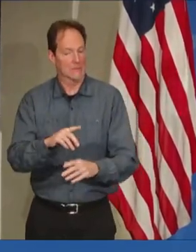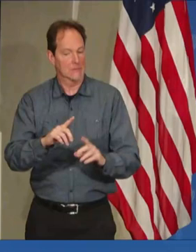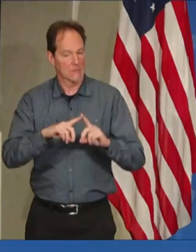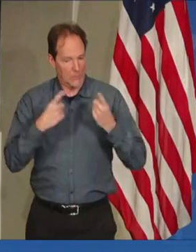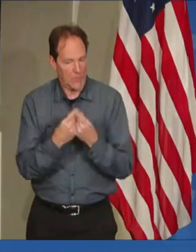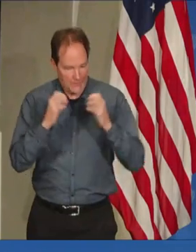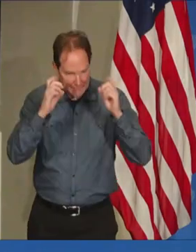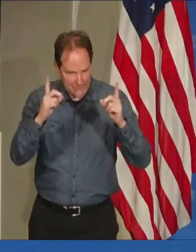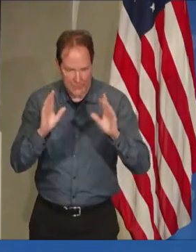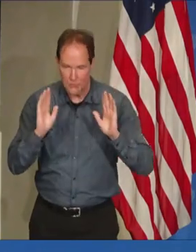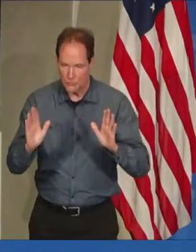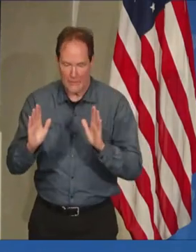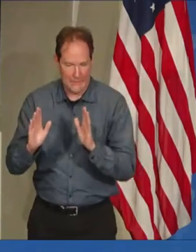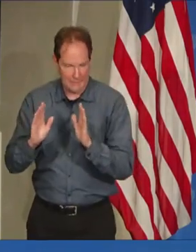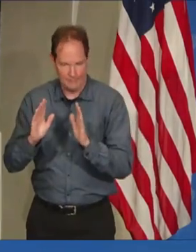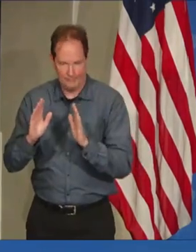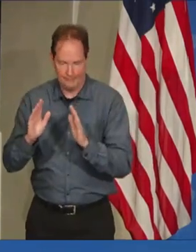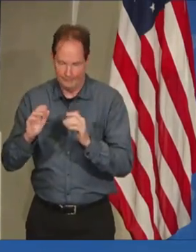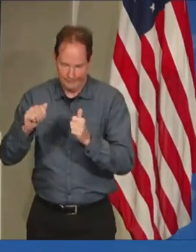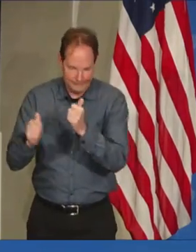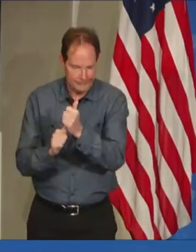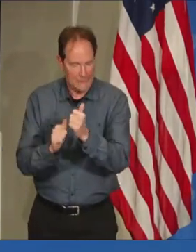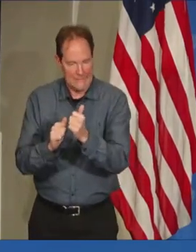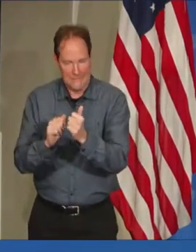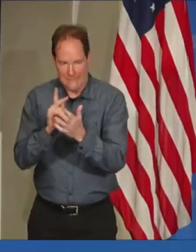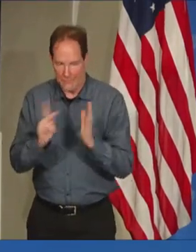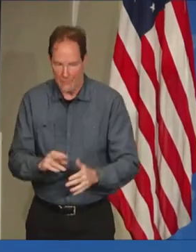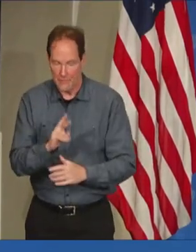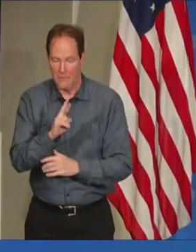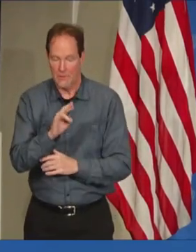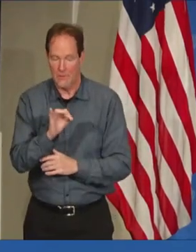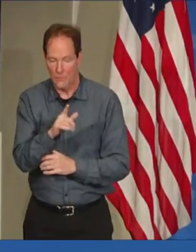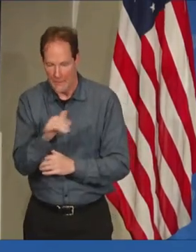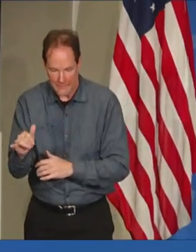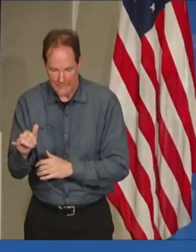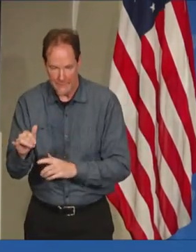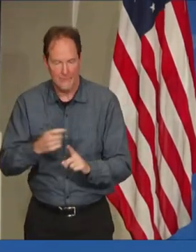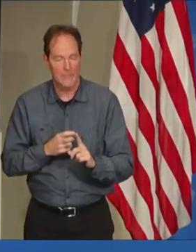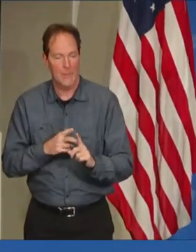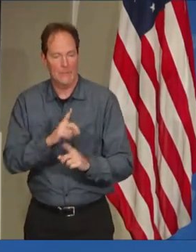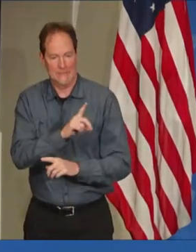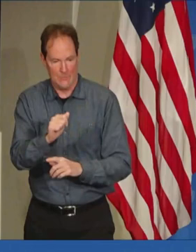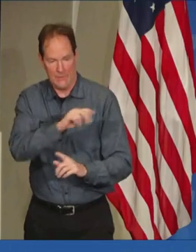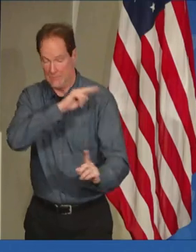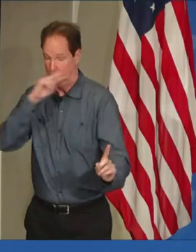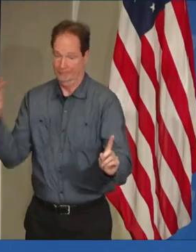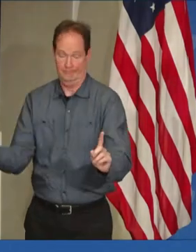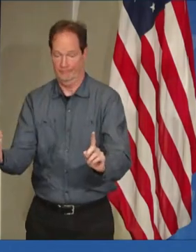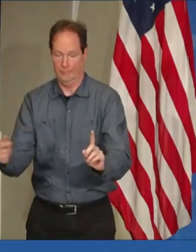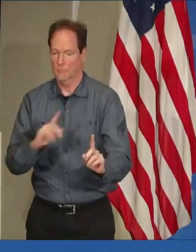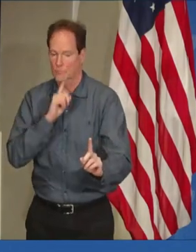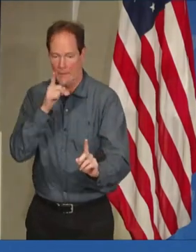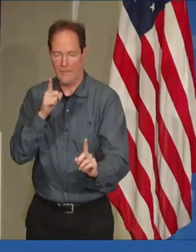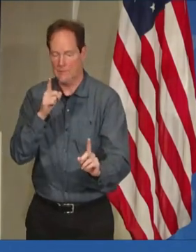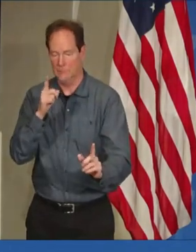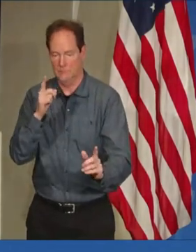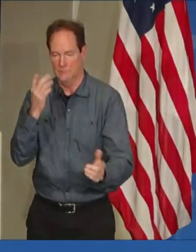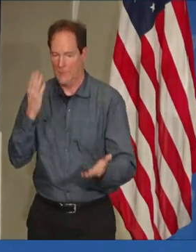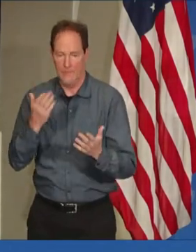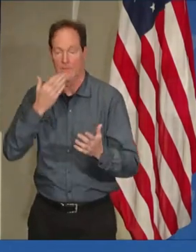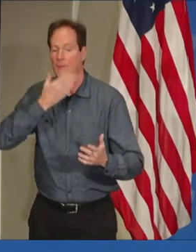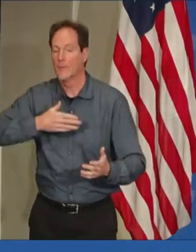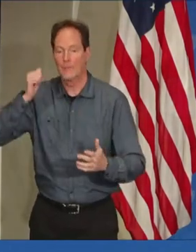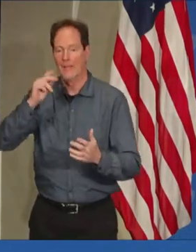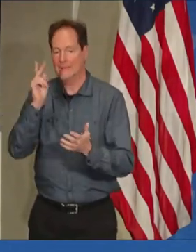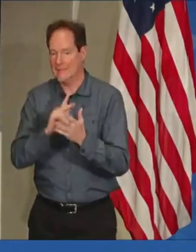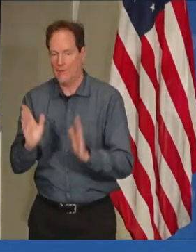great secretary, Secretary Riley. I think from a disability perspective, really probably the best secretary